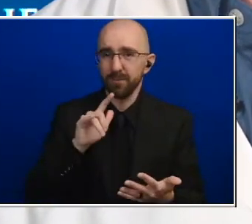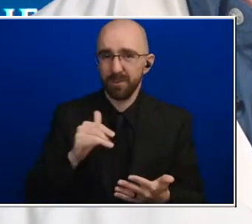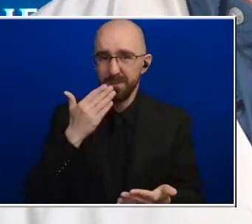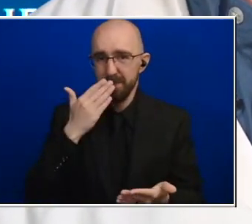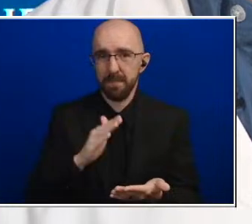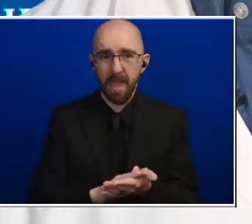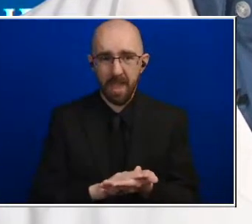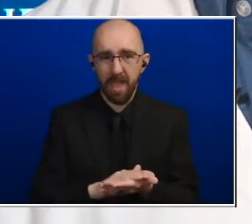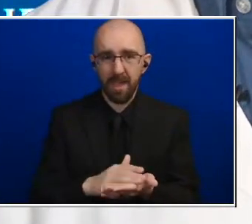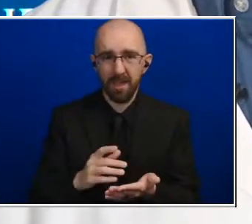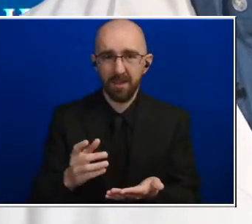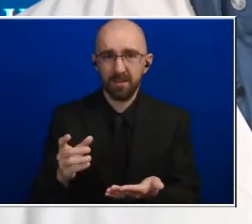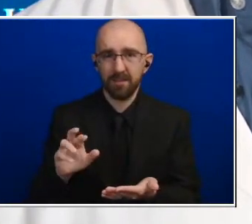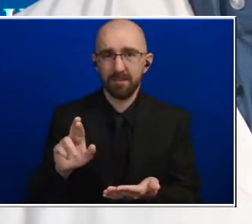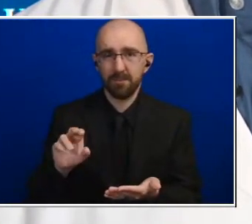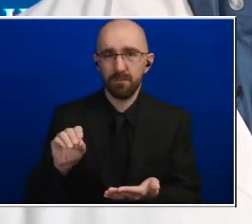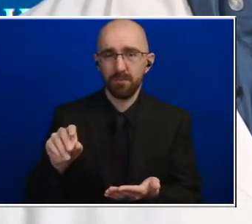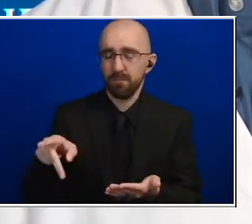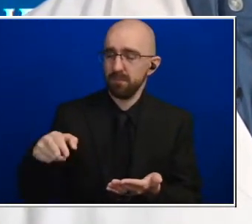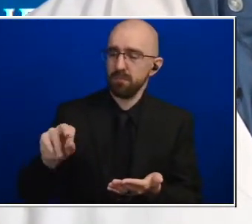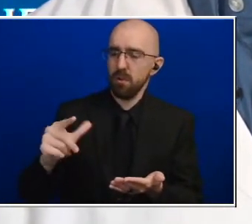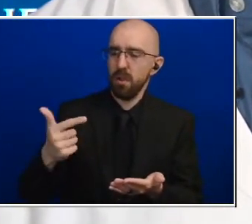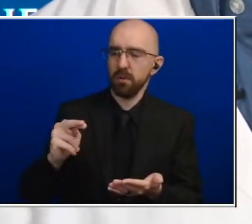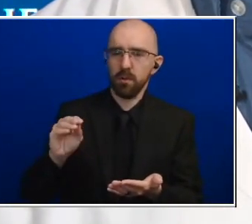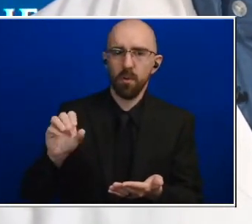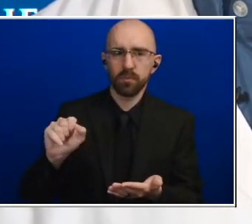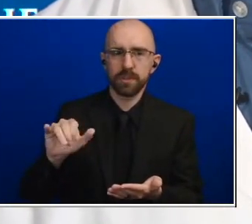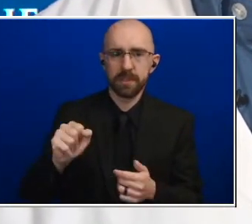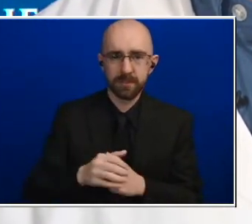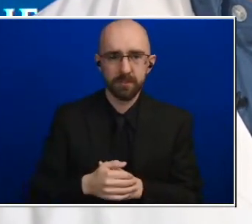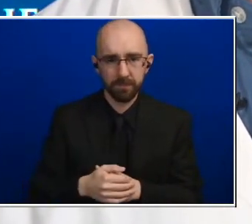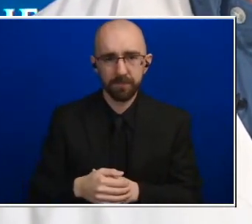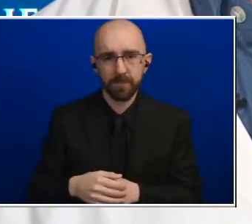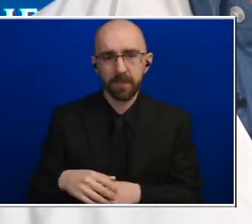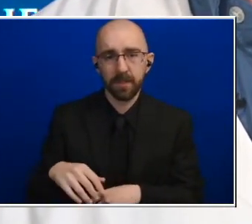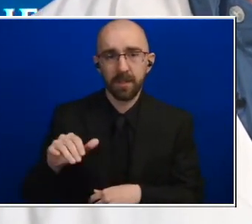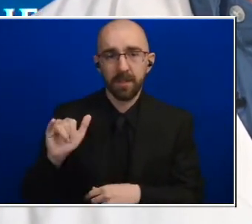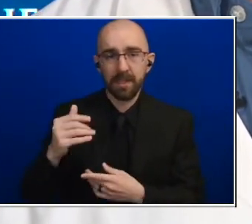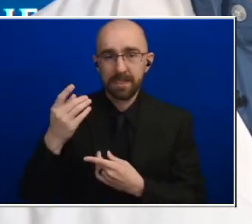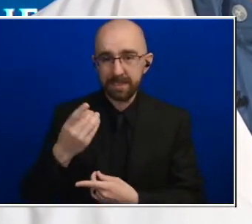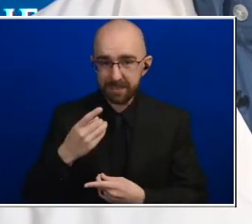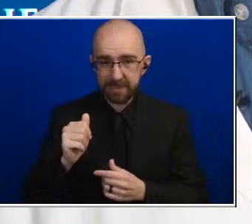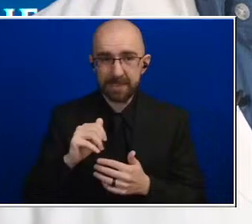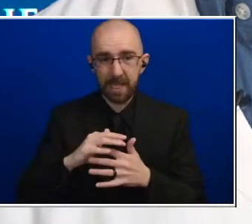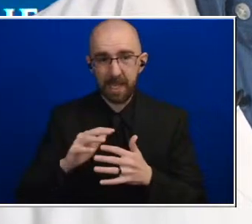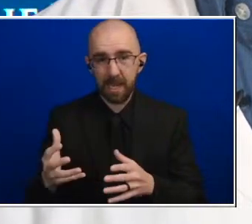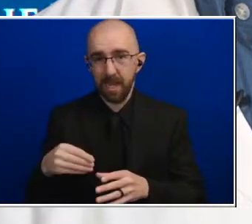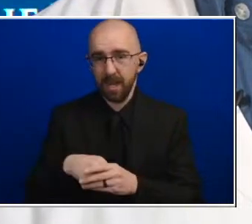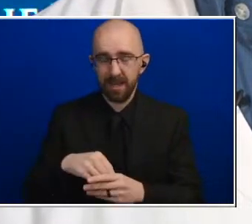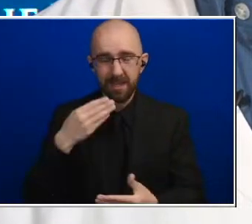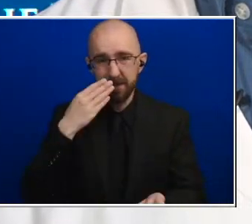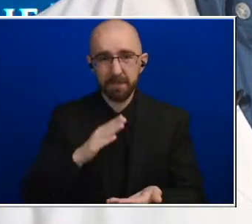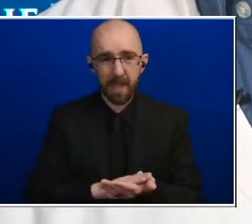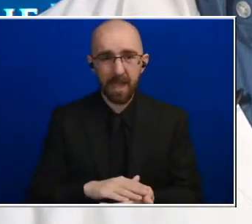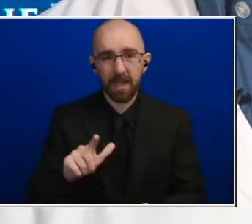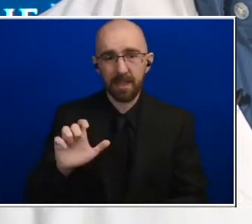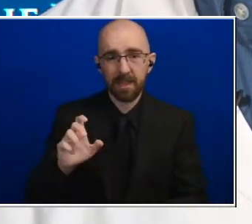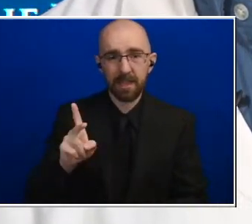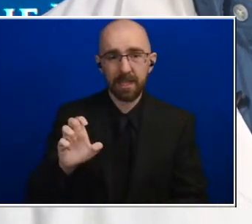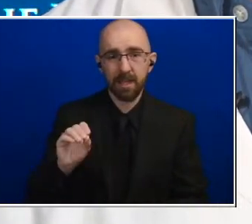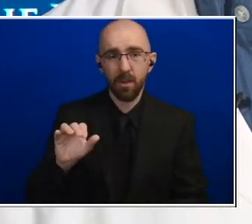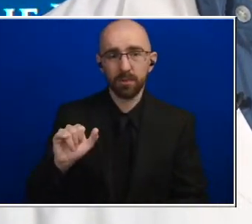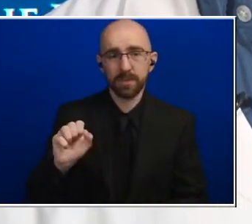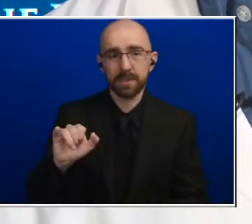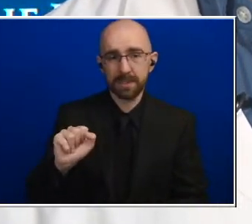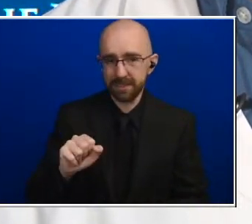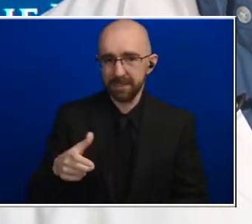real therapy. Ehrlichiosis is a bad disease. Yeah. And again, if you get in the hospital with ehrlichiosis, that's not a great prognosis. Same thing true for